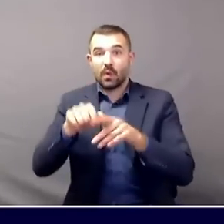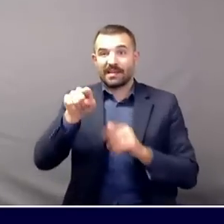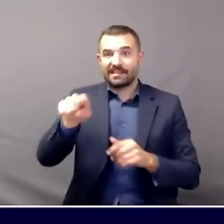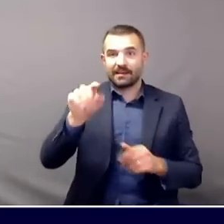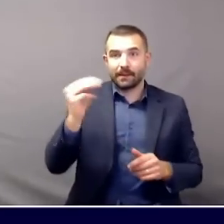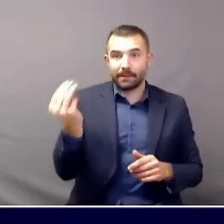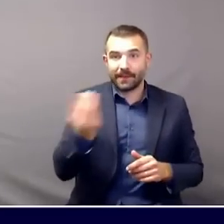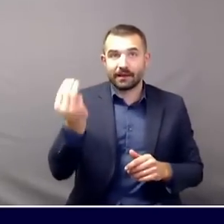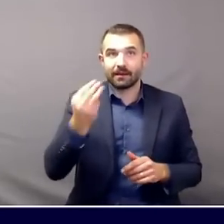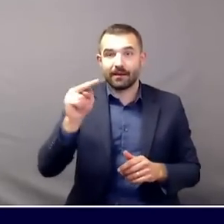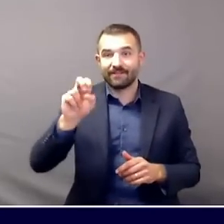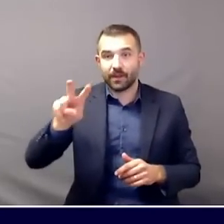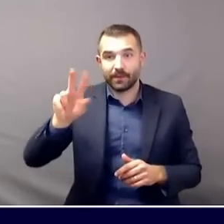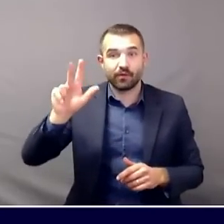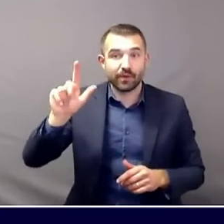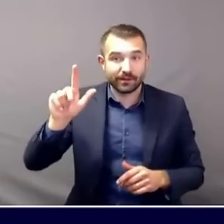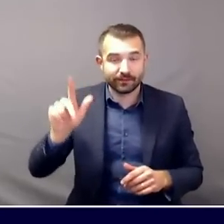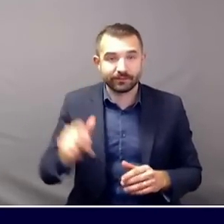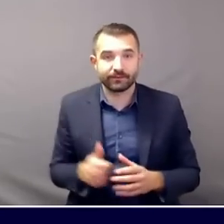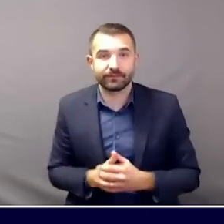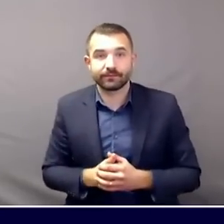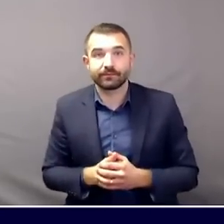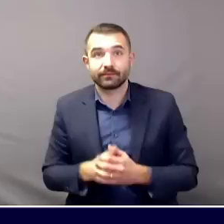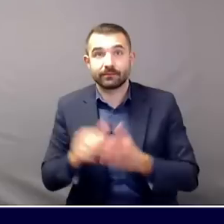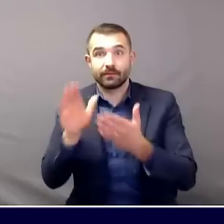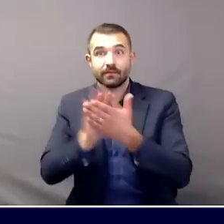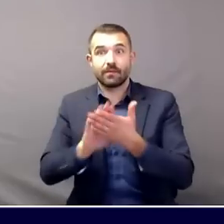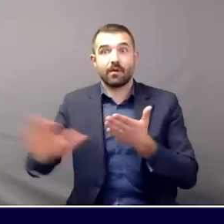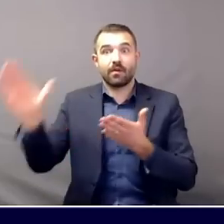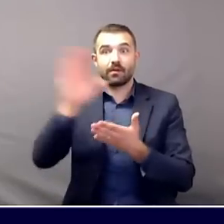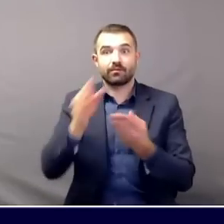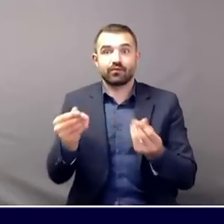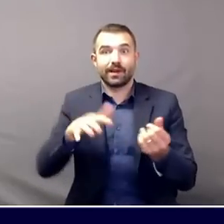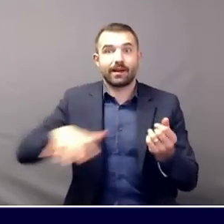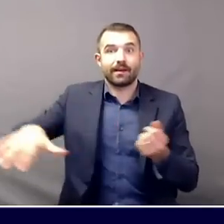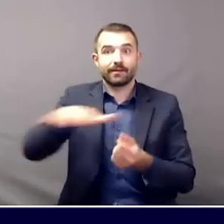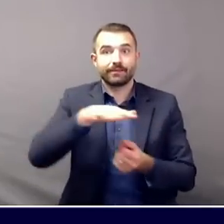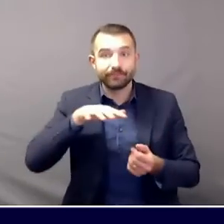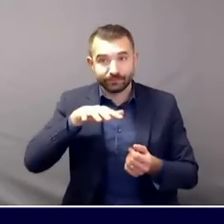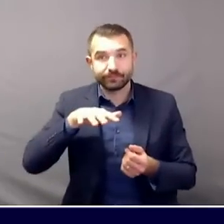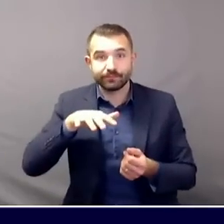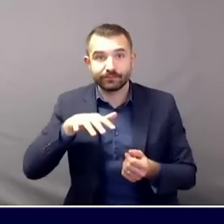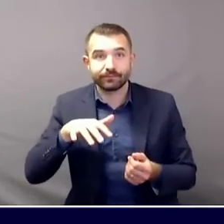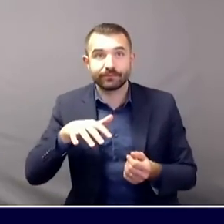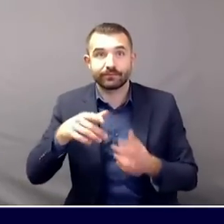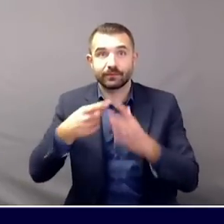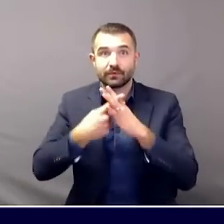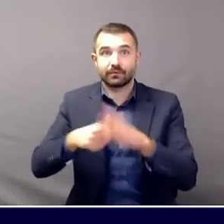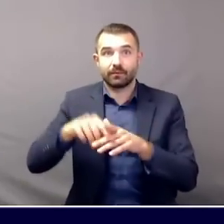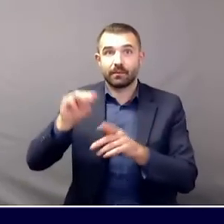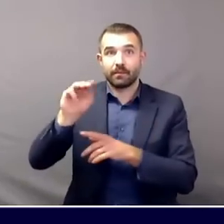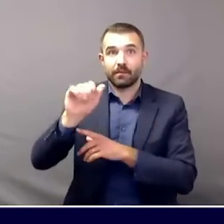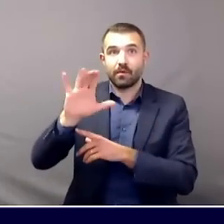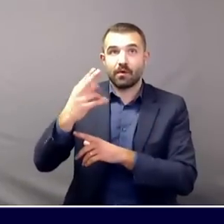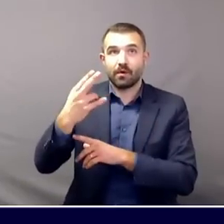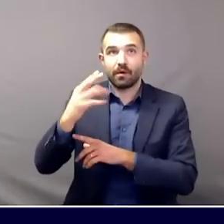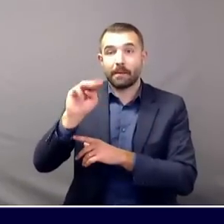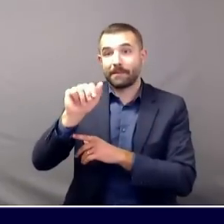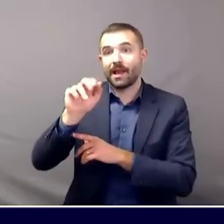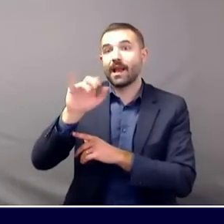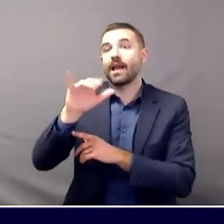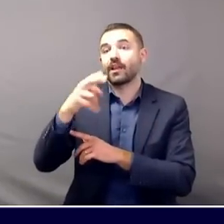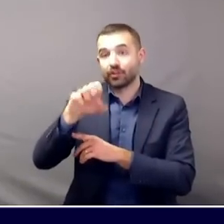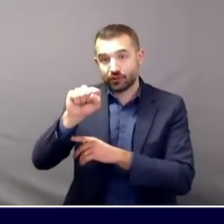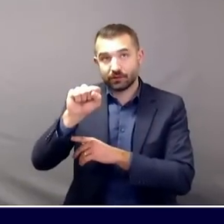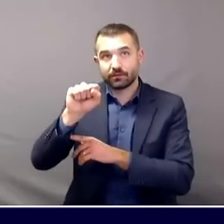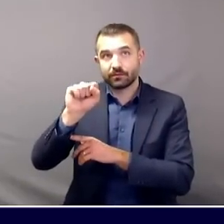campus through at least the week of January 25th, 2021, when in-person instruction resumes across the University of